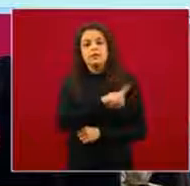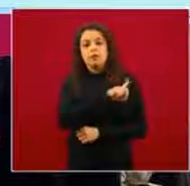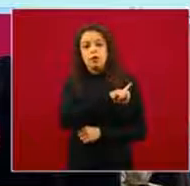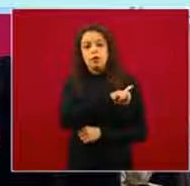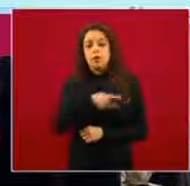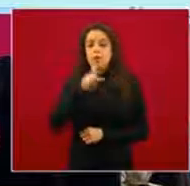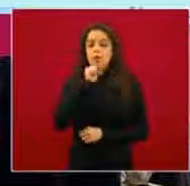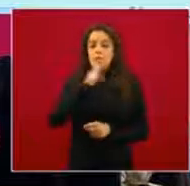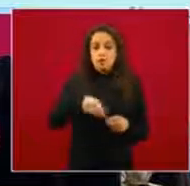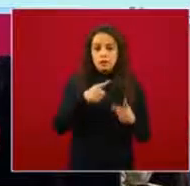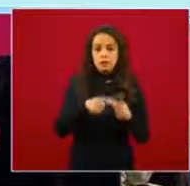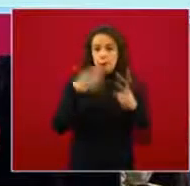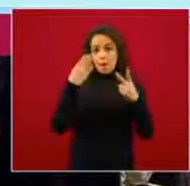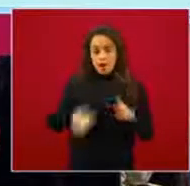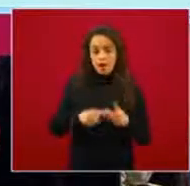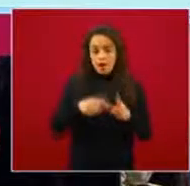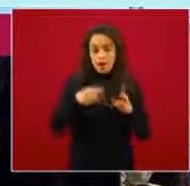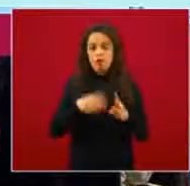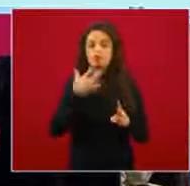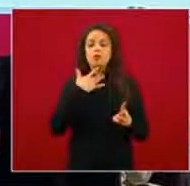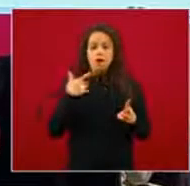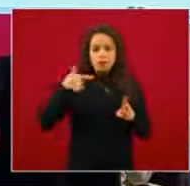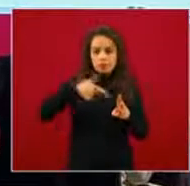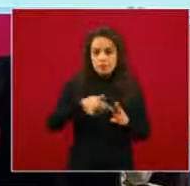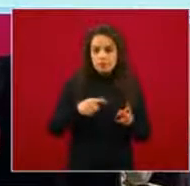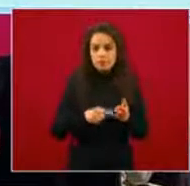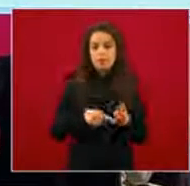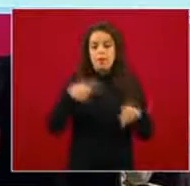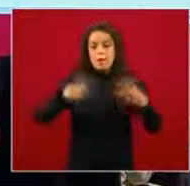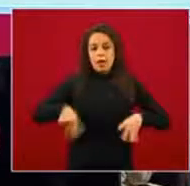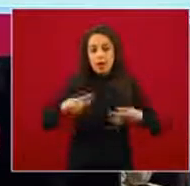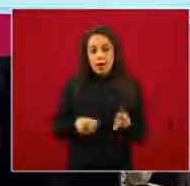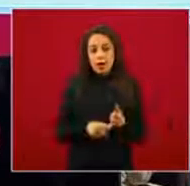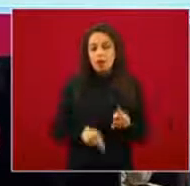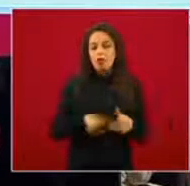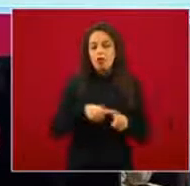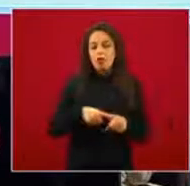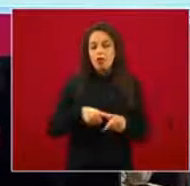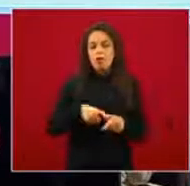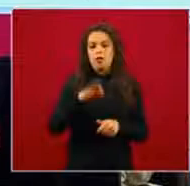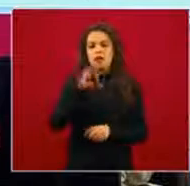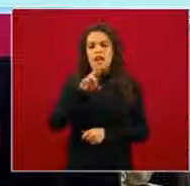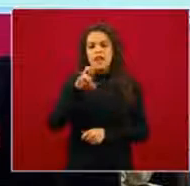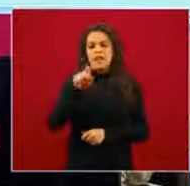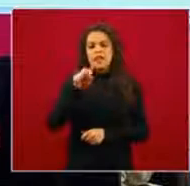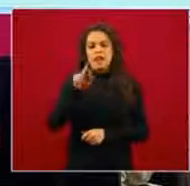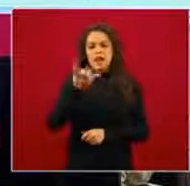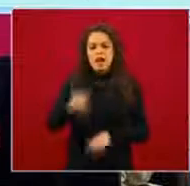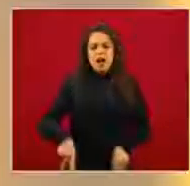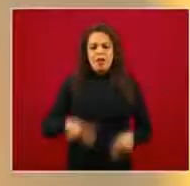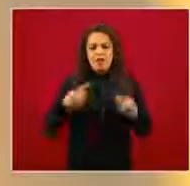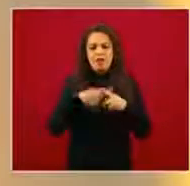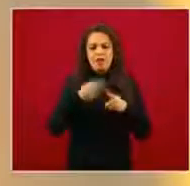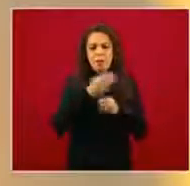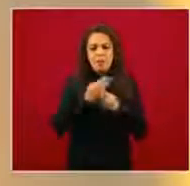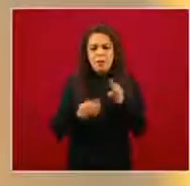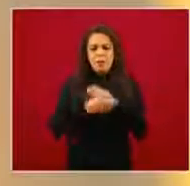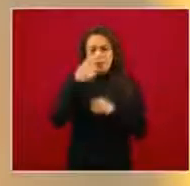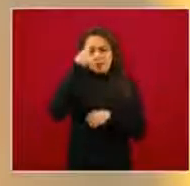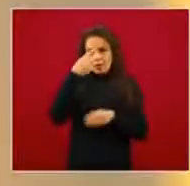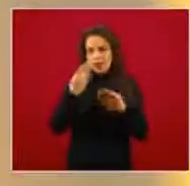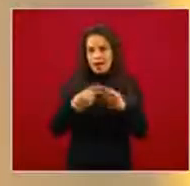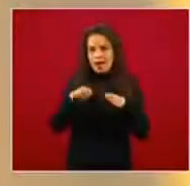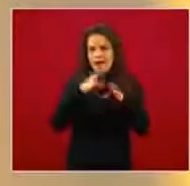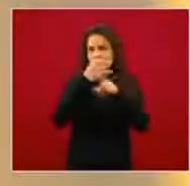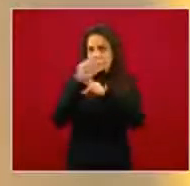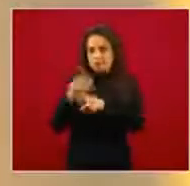related with it, but also banks, gas stations, supermarkets, hardware stores. There are plenty of